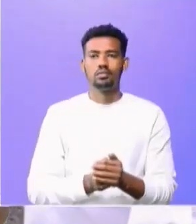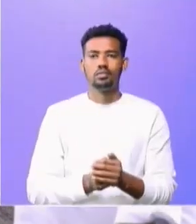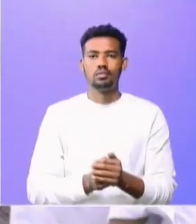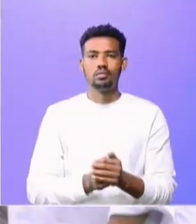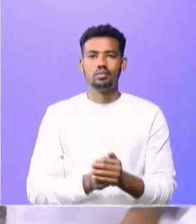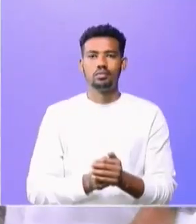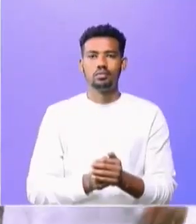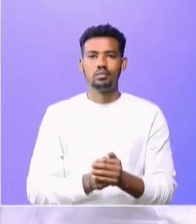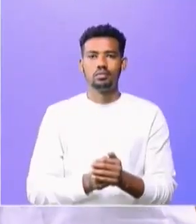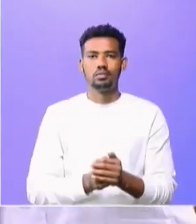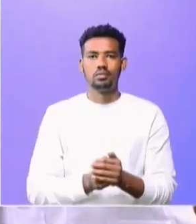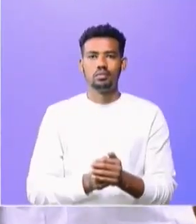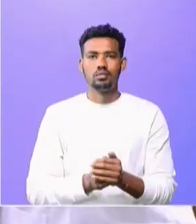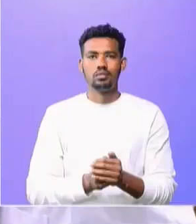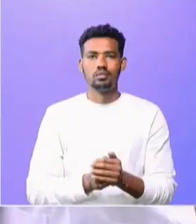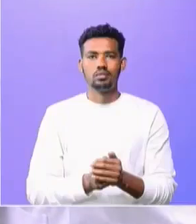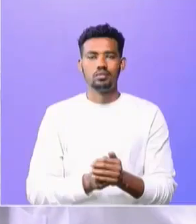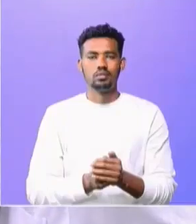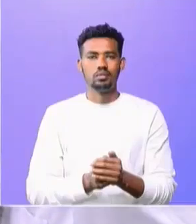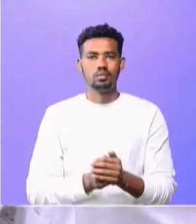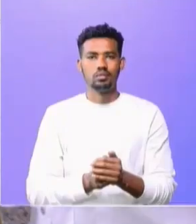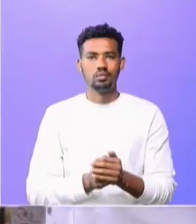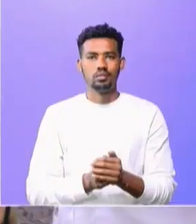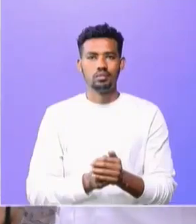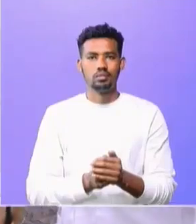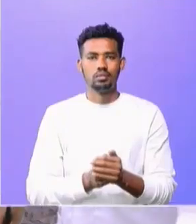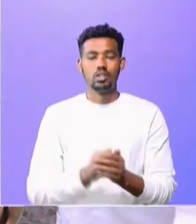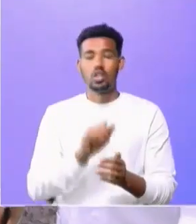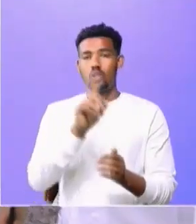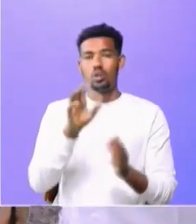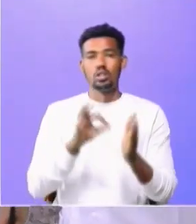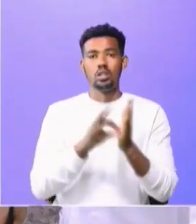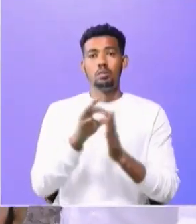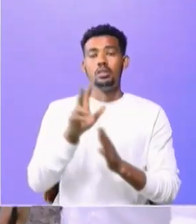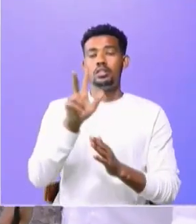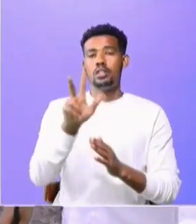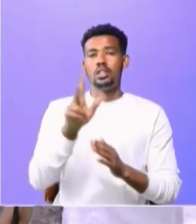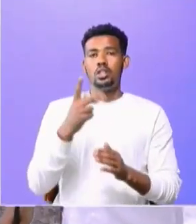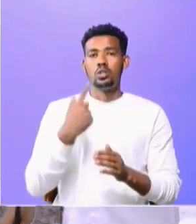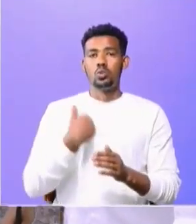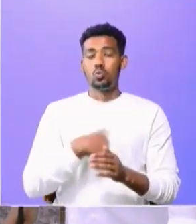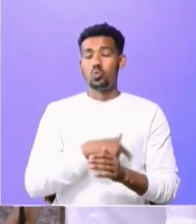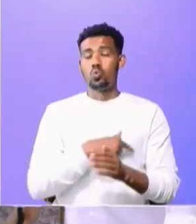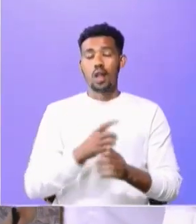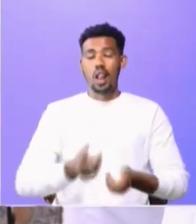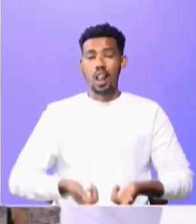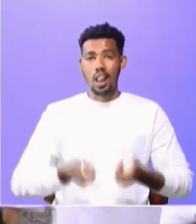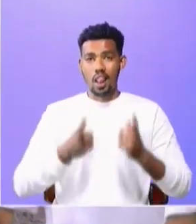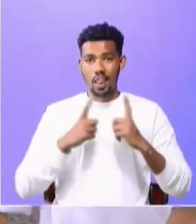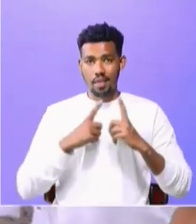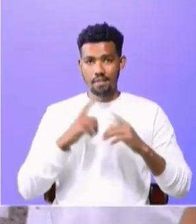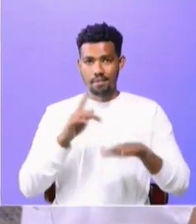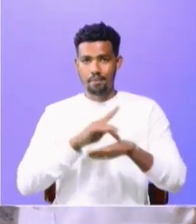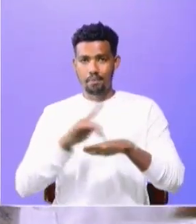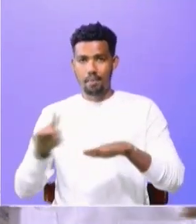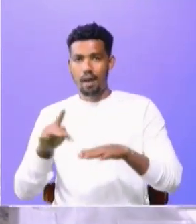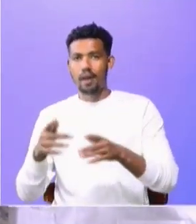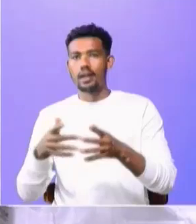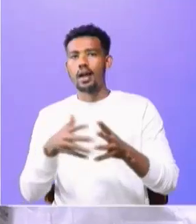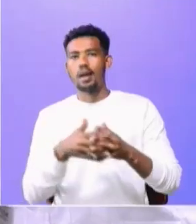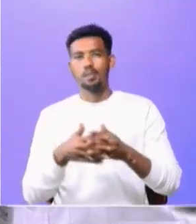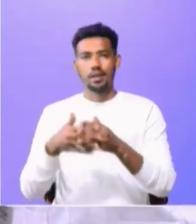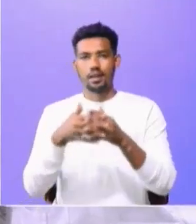is parked at the gate. Question number 3, we live blank America.